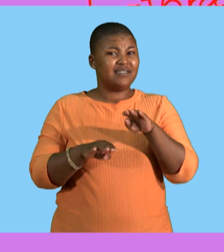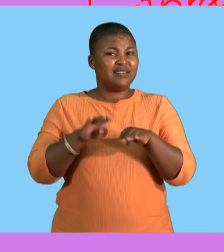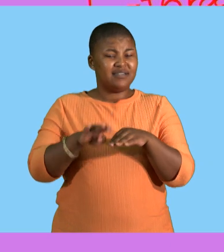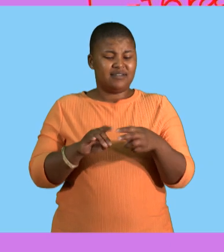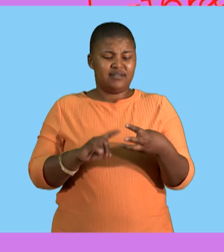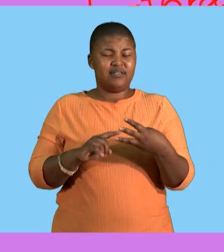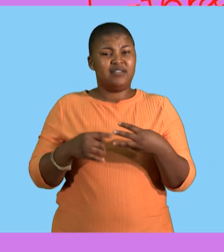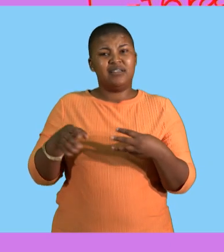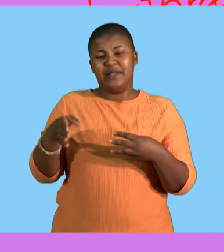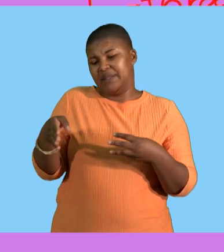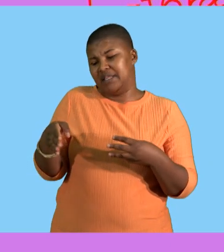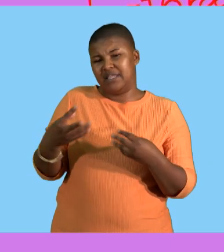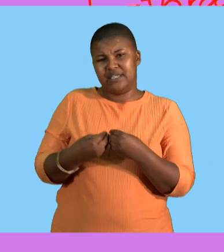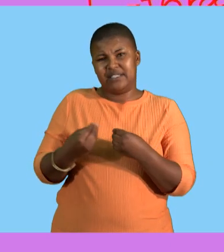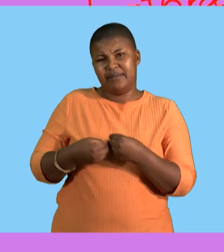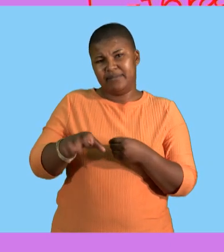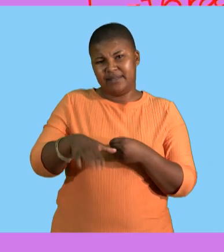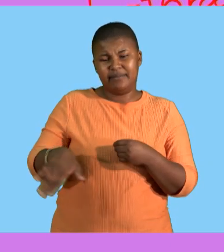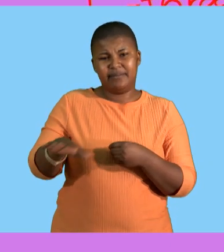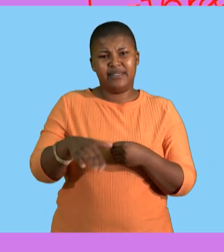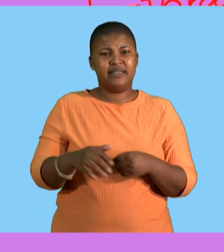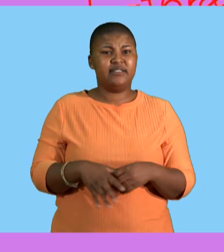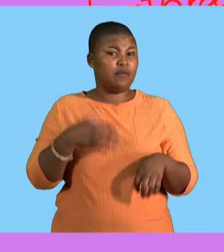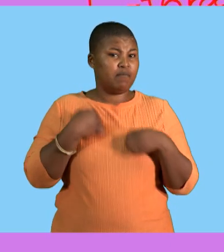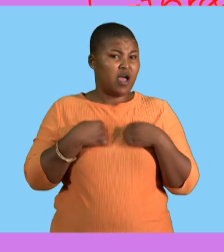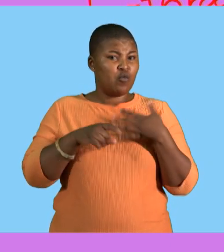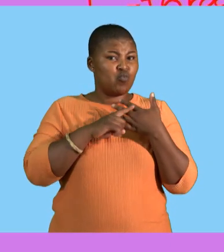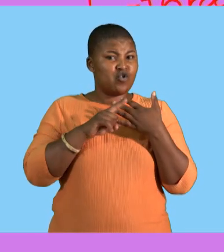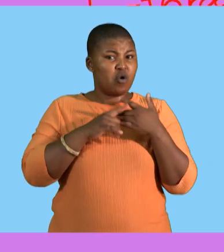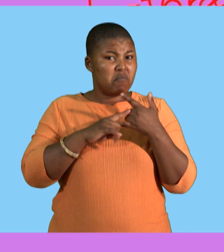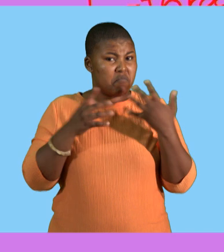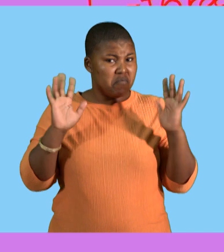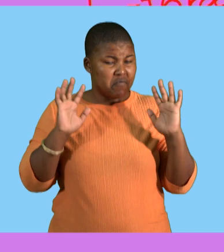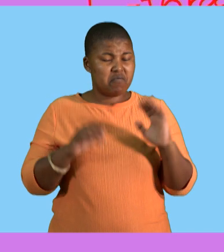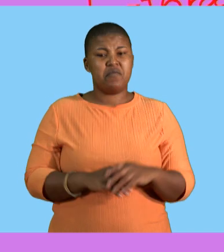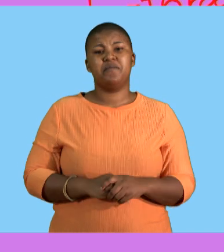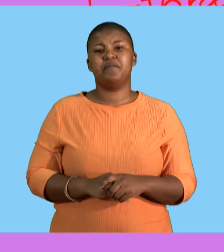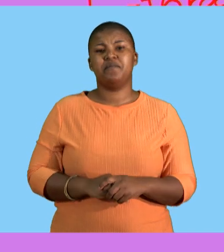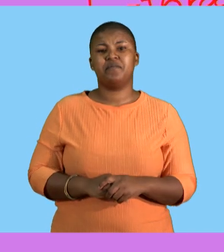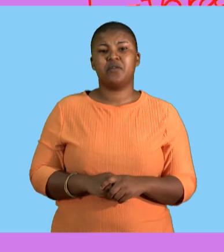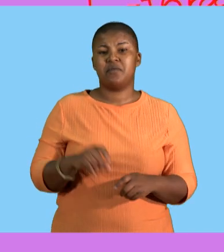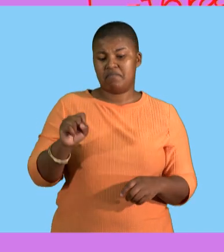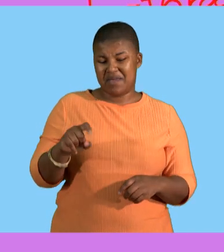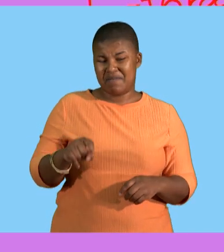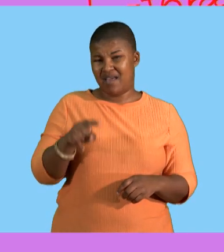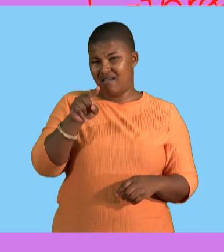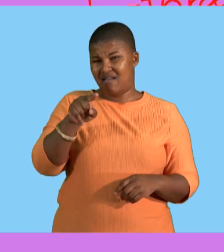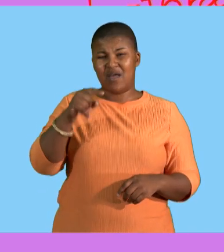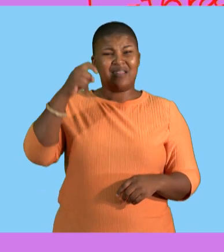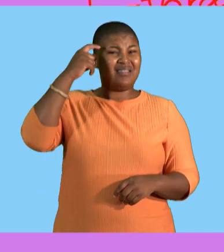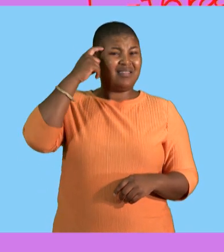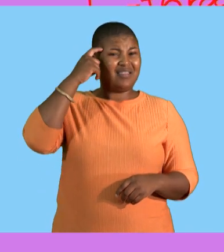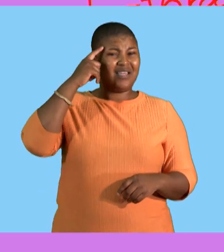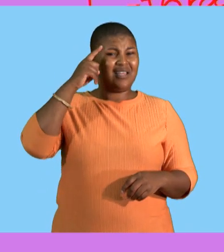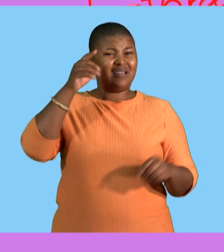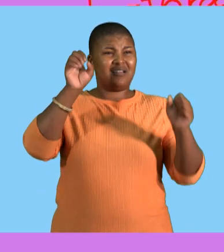There is a weird open space. The bathroom's got no windows. And then this can also, we think it's a